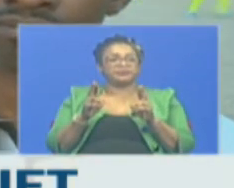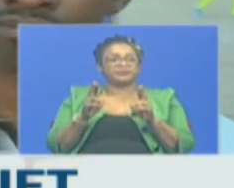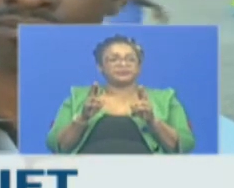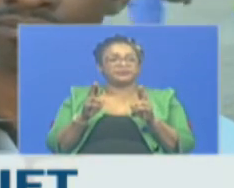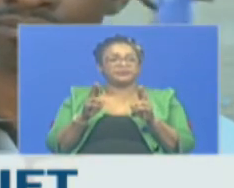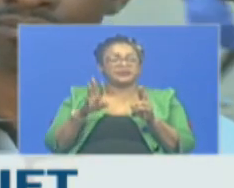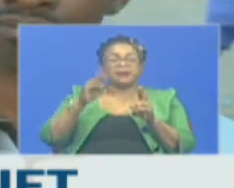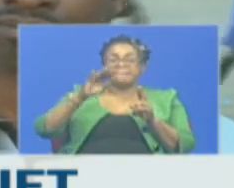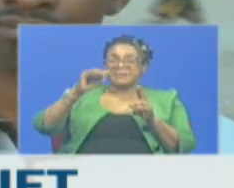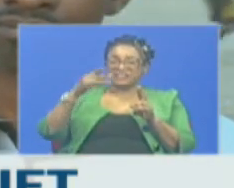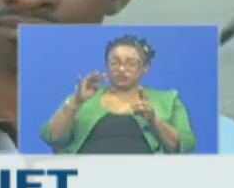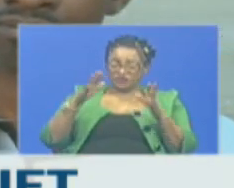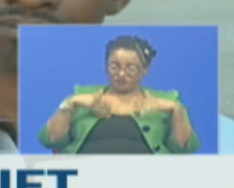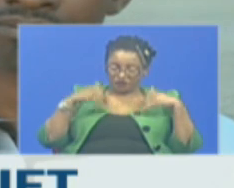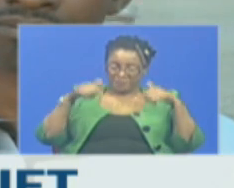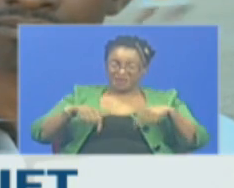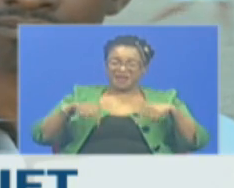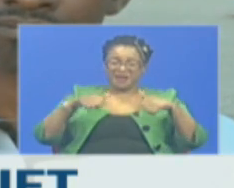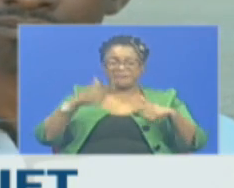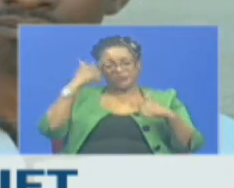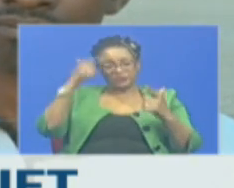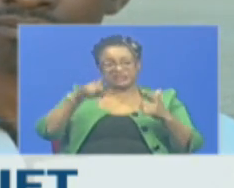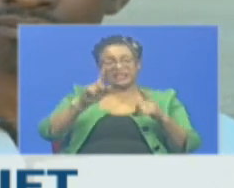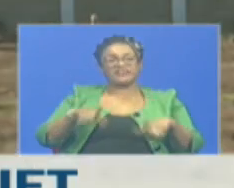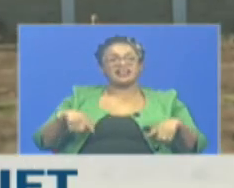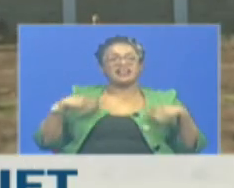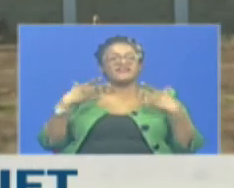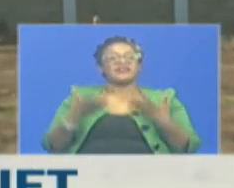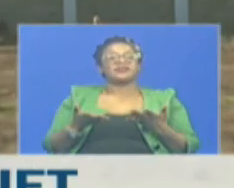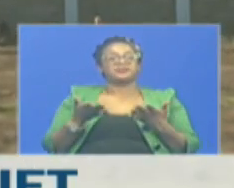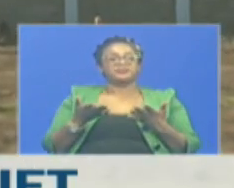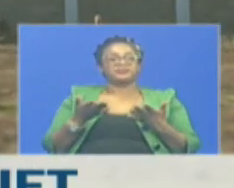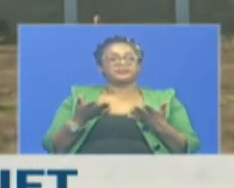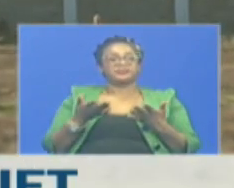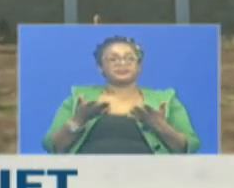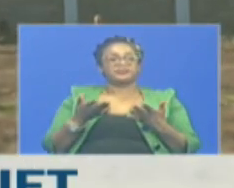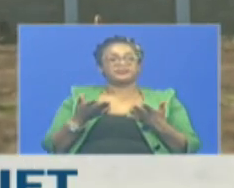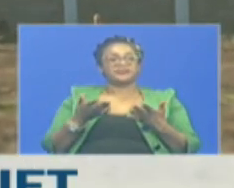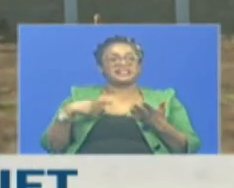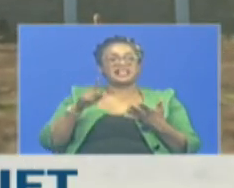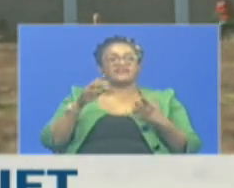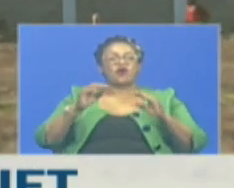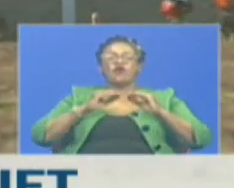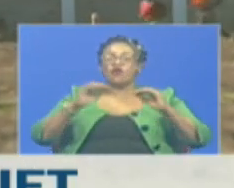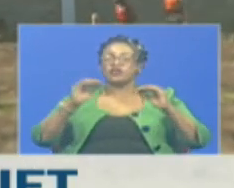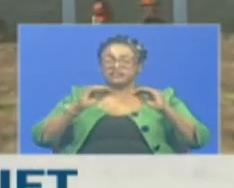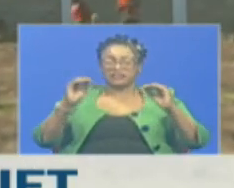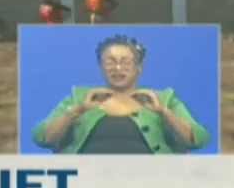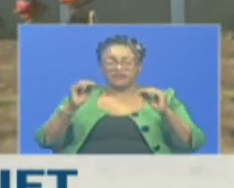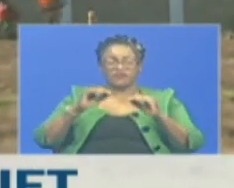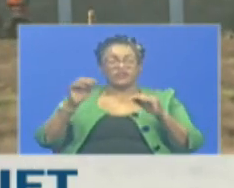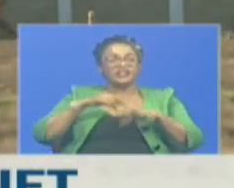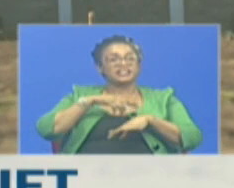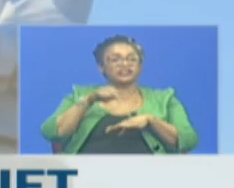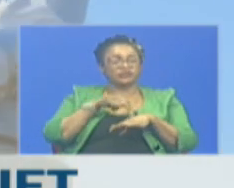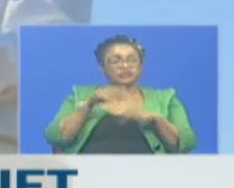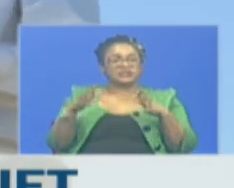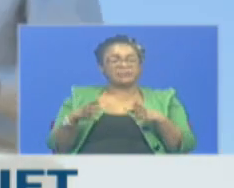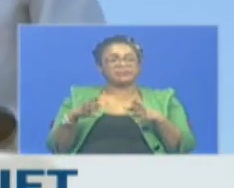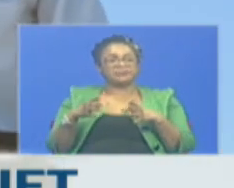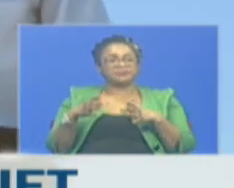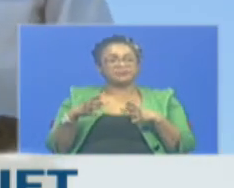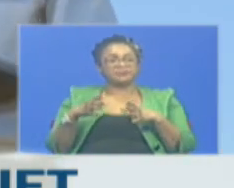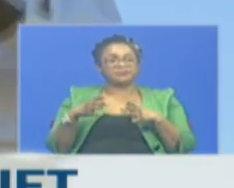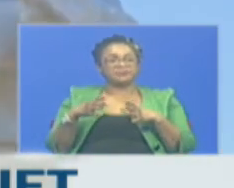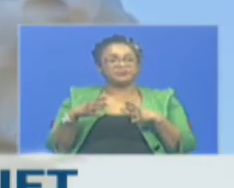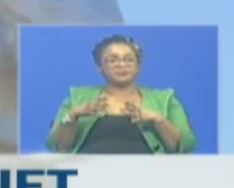sababu hata yeye pia ni mkaaji wa hapa. Marshall Muro ambaye alikuwa ni kocha mkuu wa taifa ya Kenya ametoka mahali hapa.